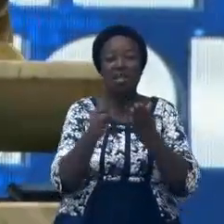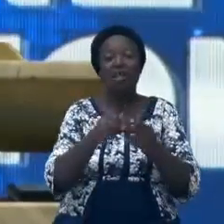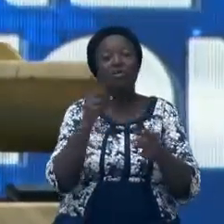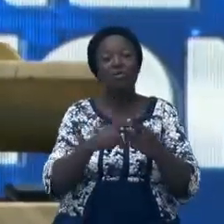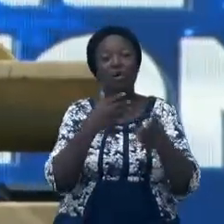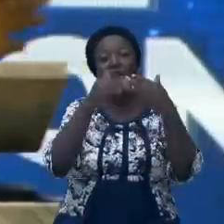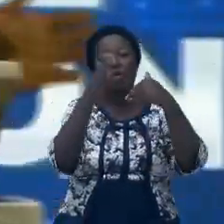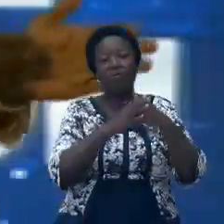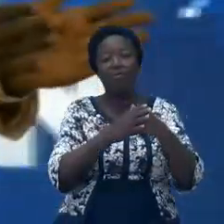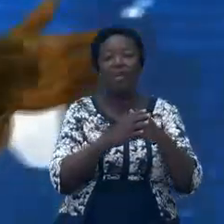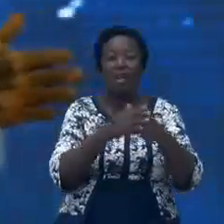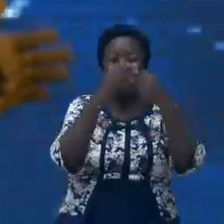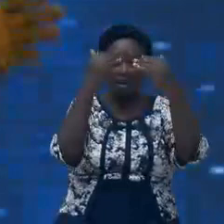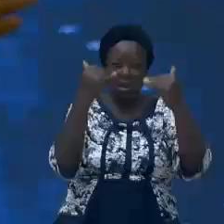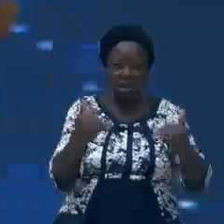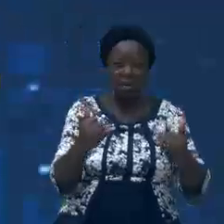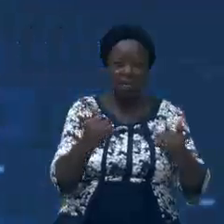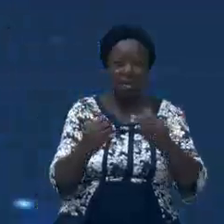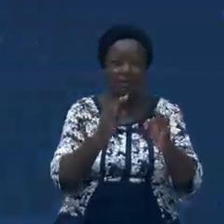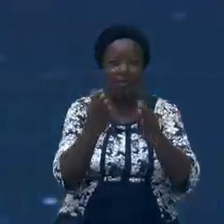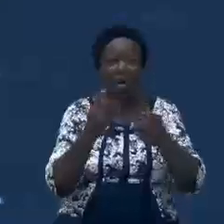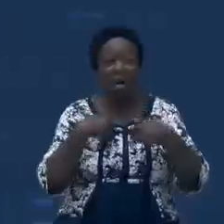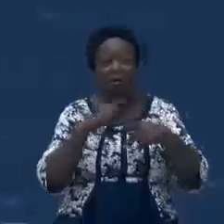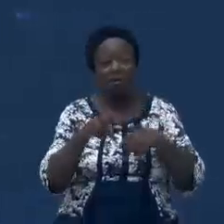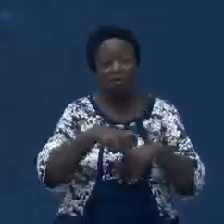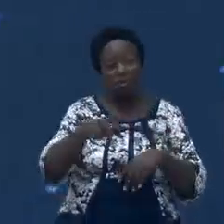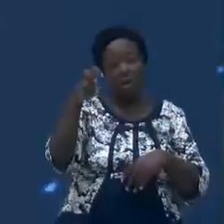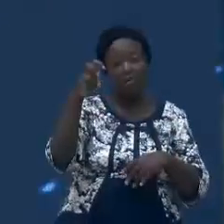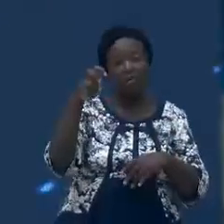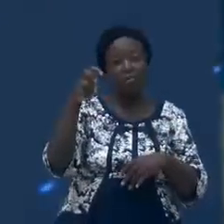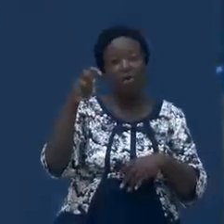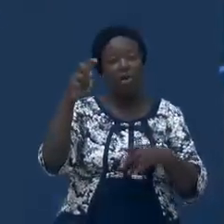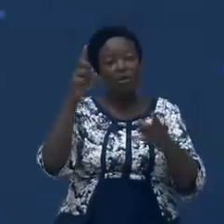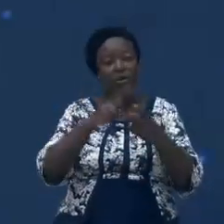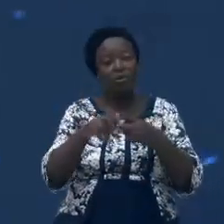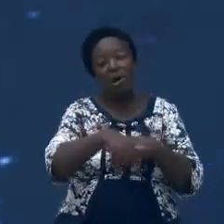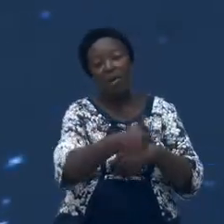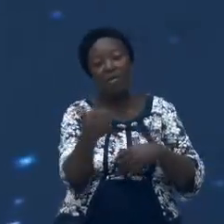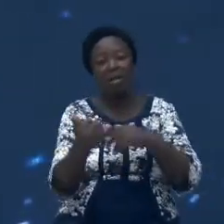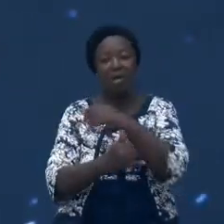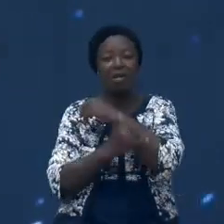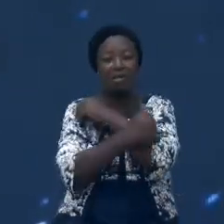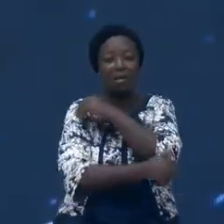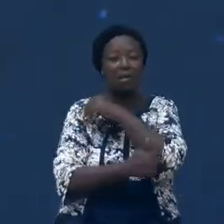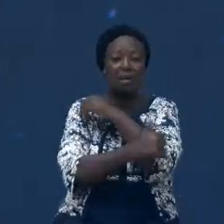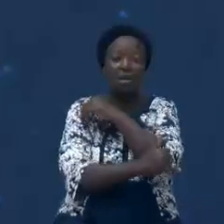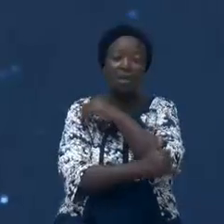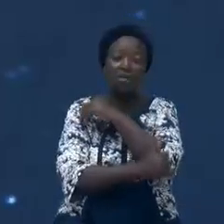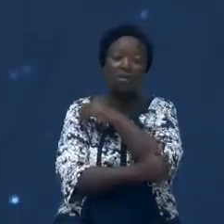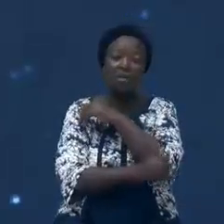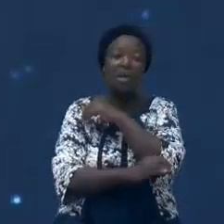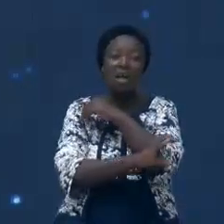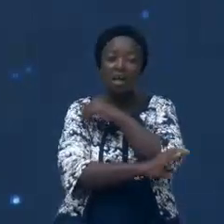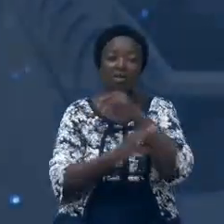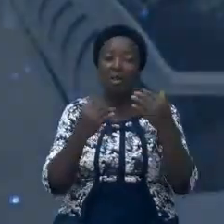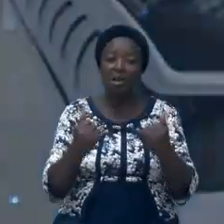freely. A ticket to heaven. Now, if you're going to go from here to